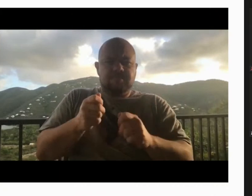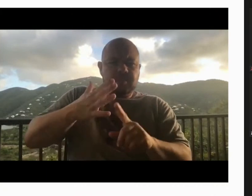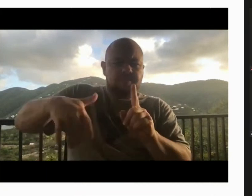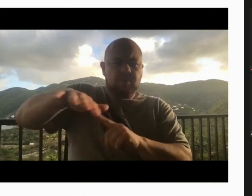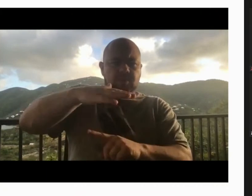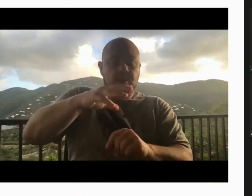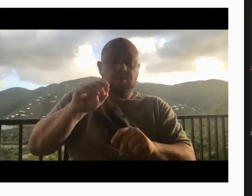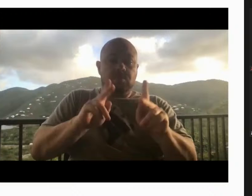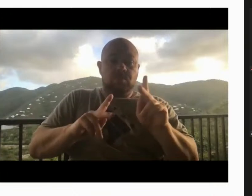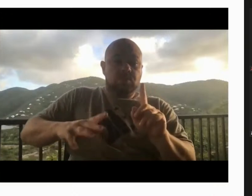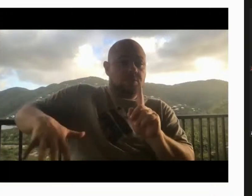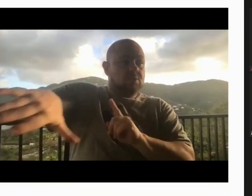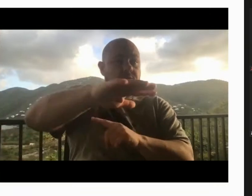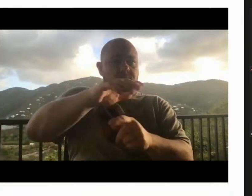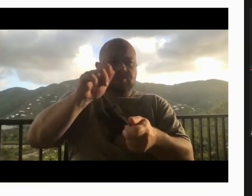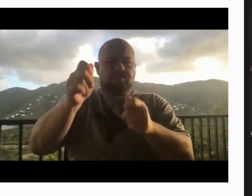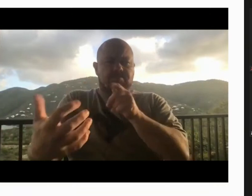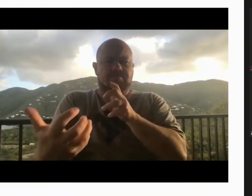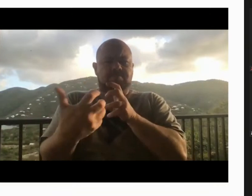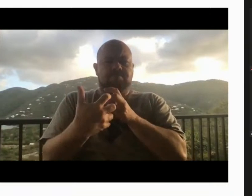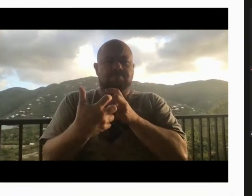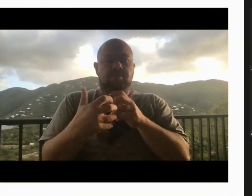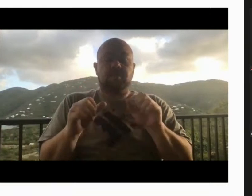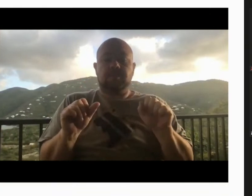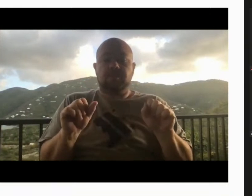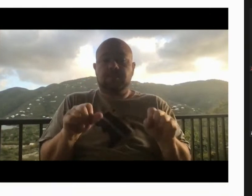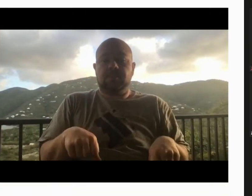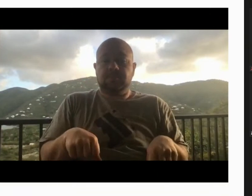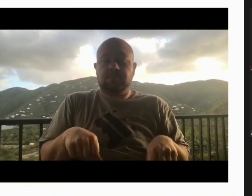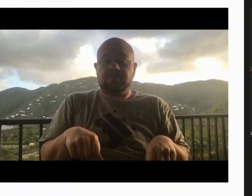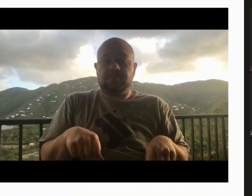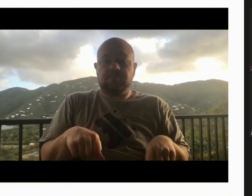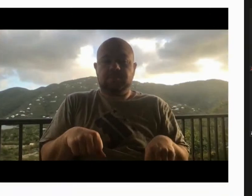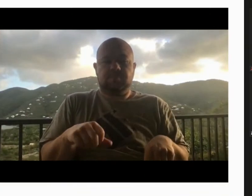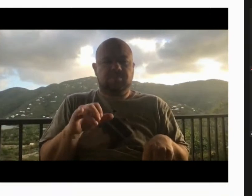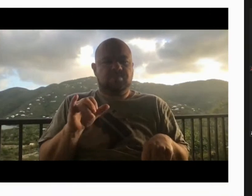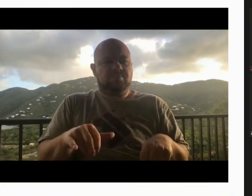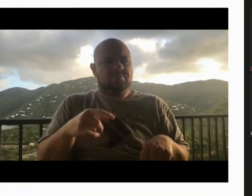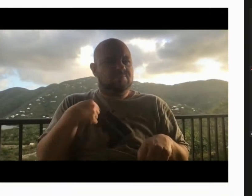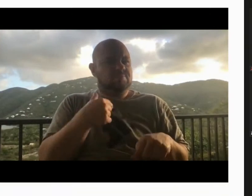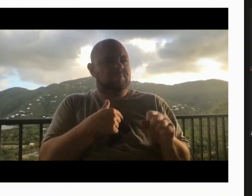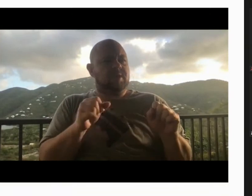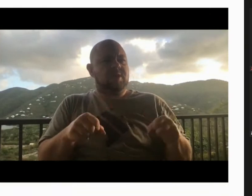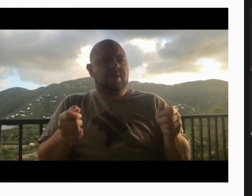technology to the environment around them, and it can make people around them fit to them.